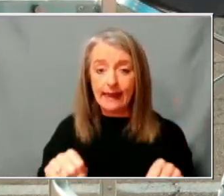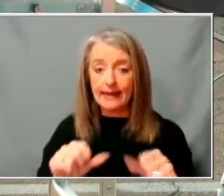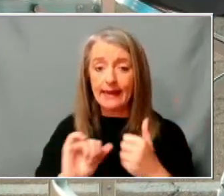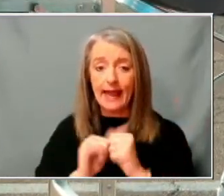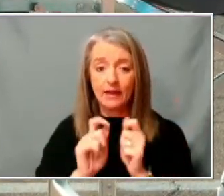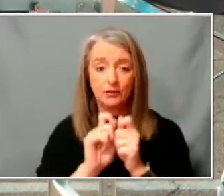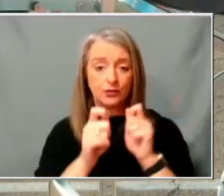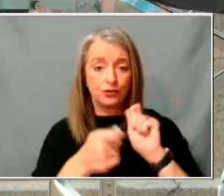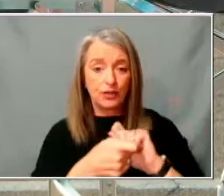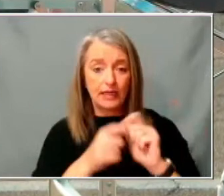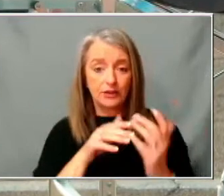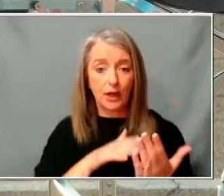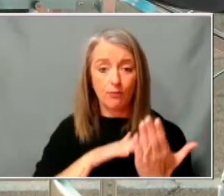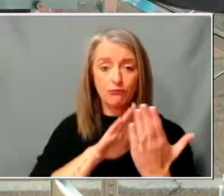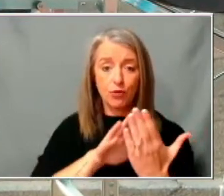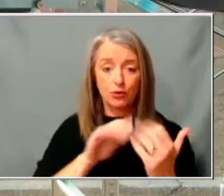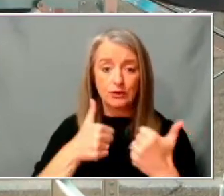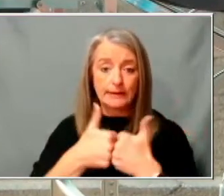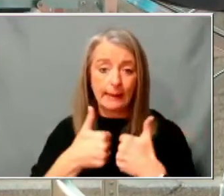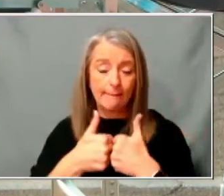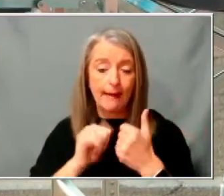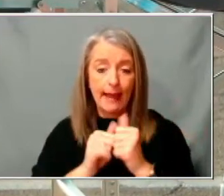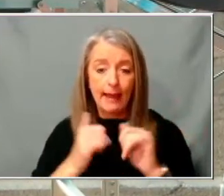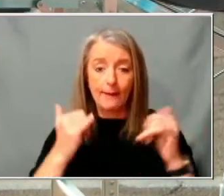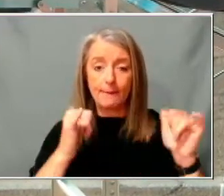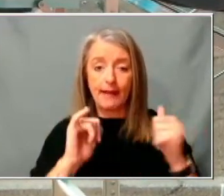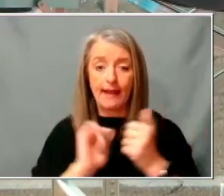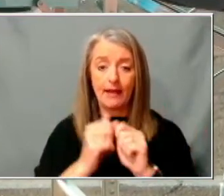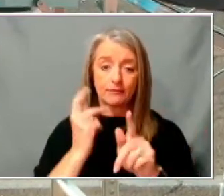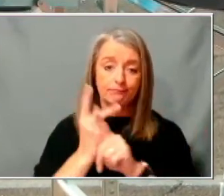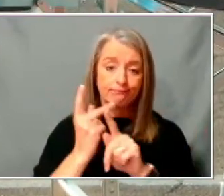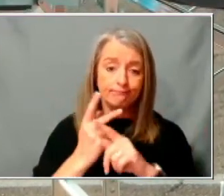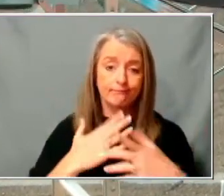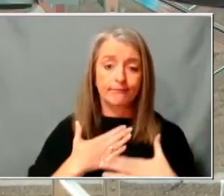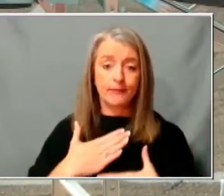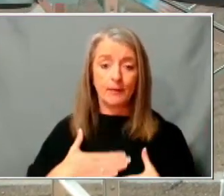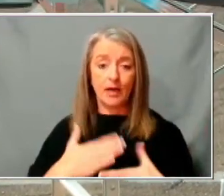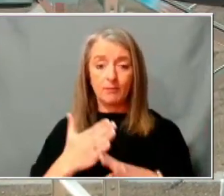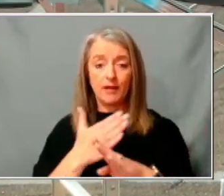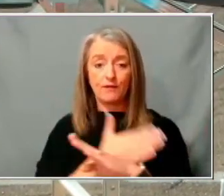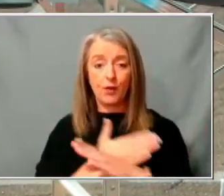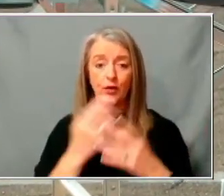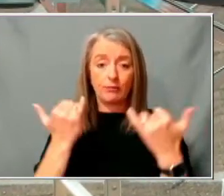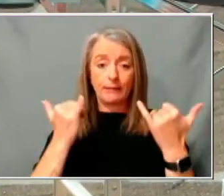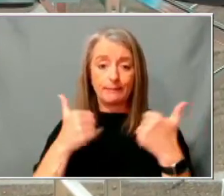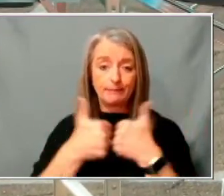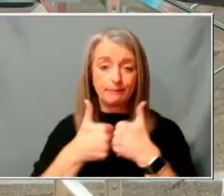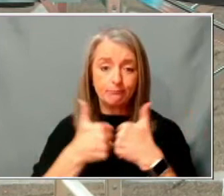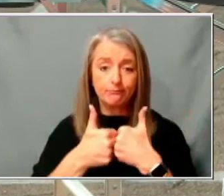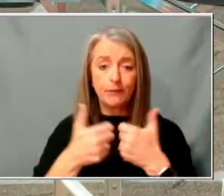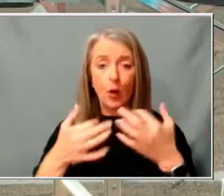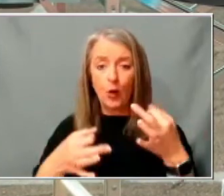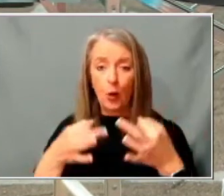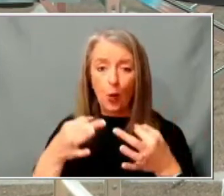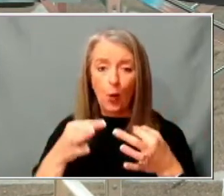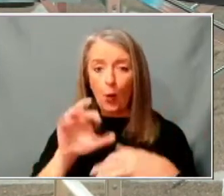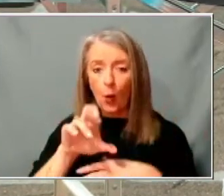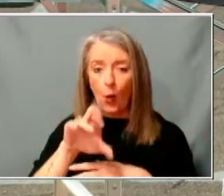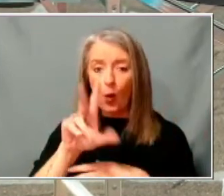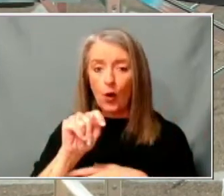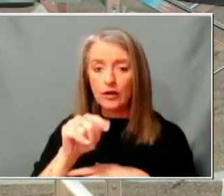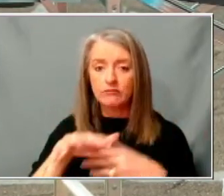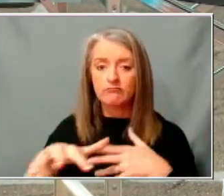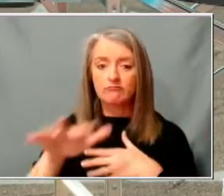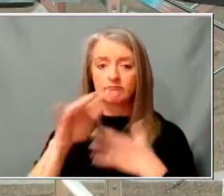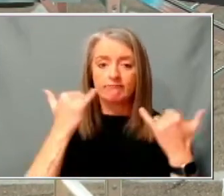change the way you approach a game, or how you play, or how you take care of your body when you step out onto a field or a court? What mindset do you